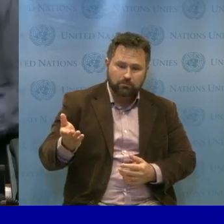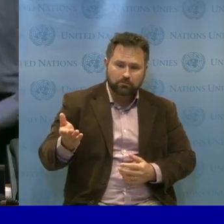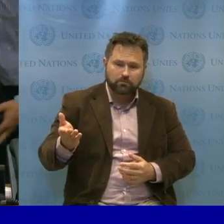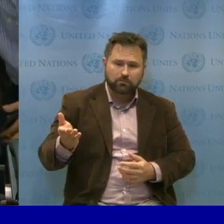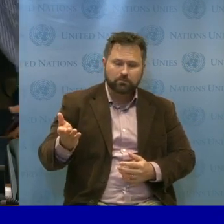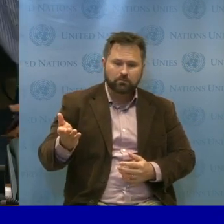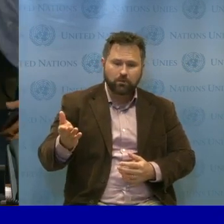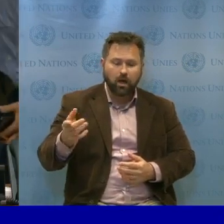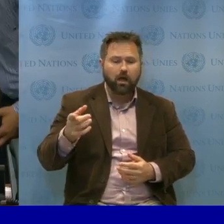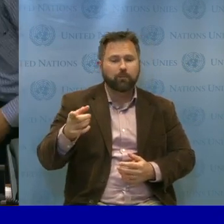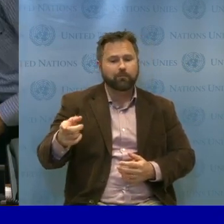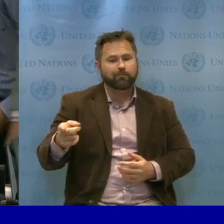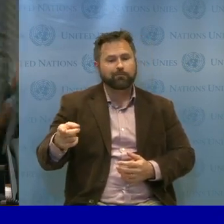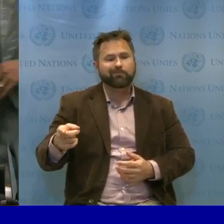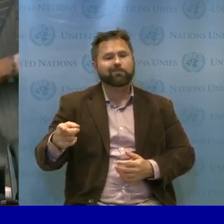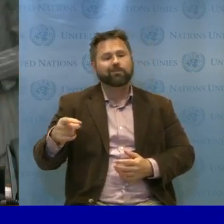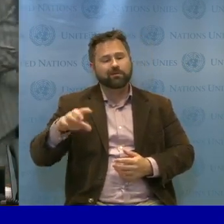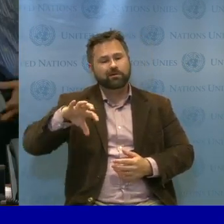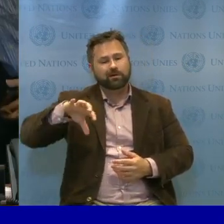Barbados